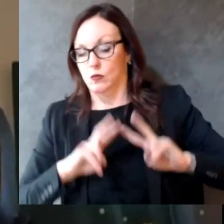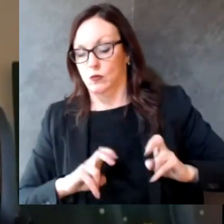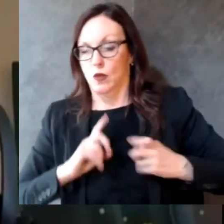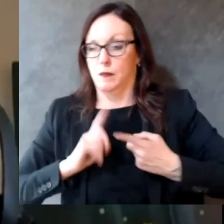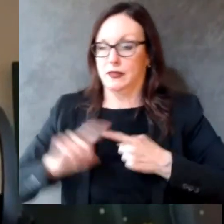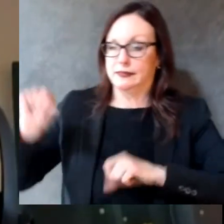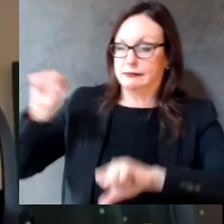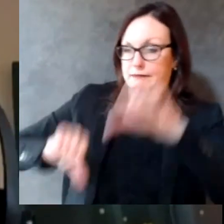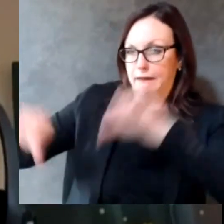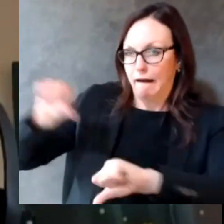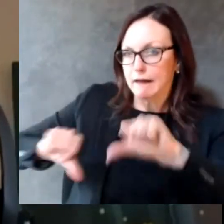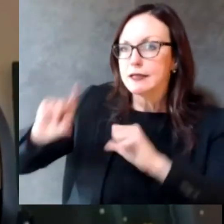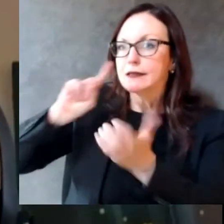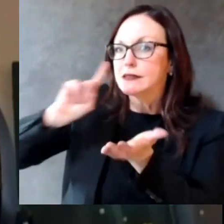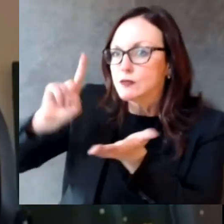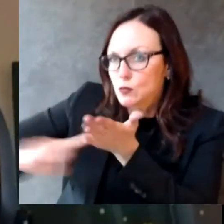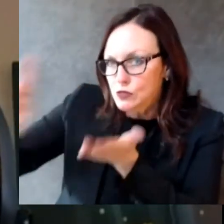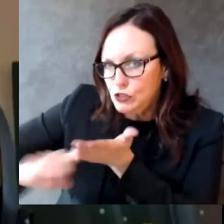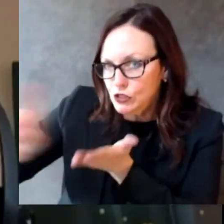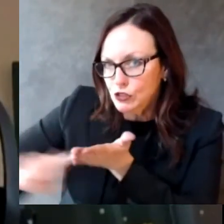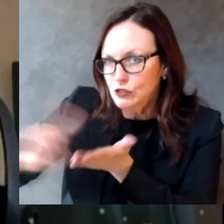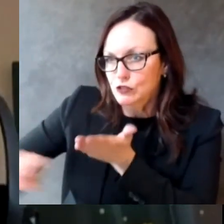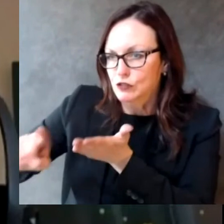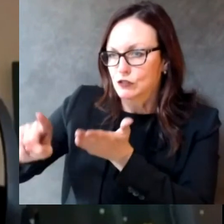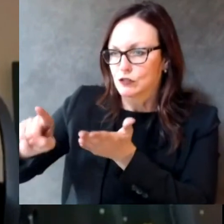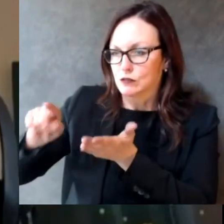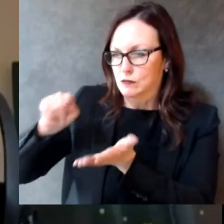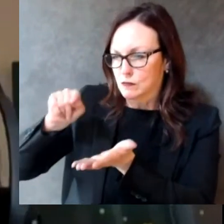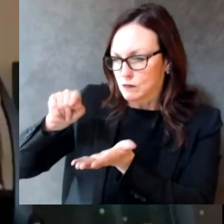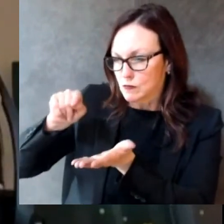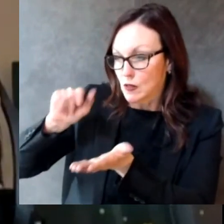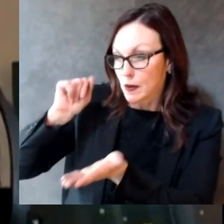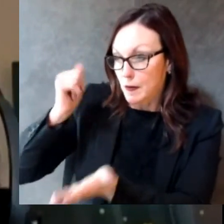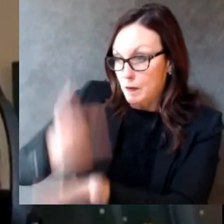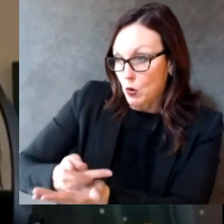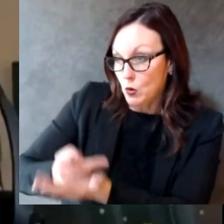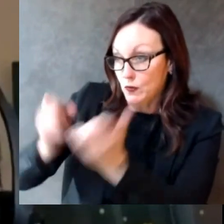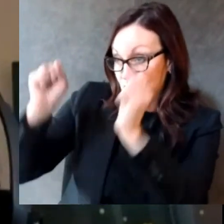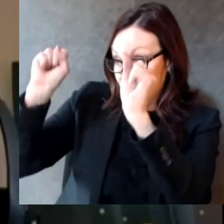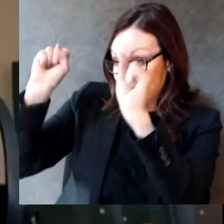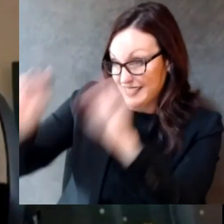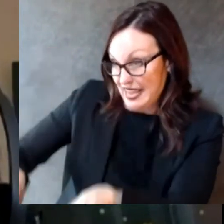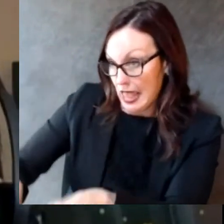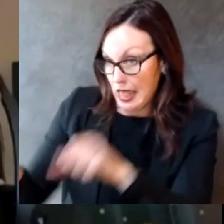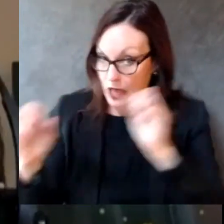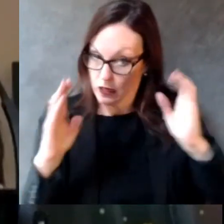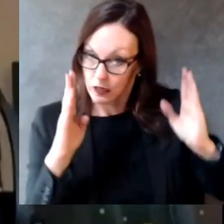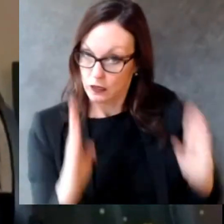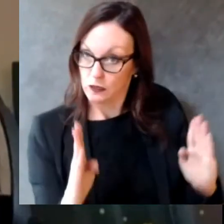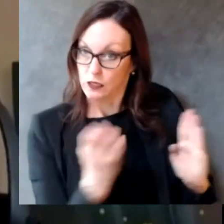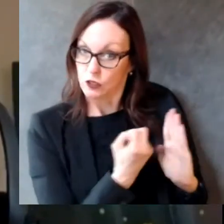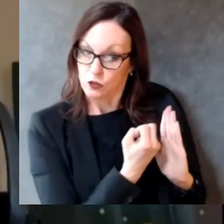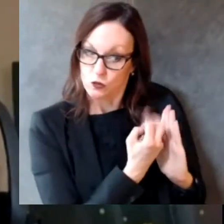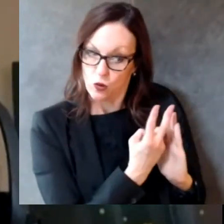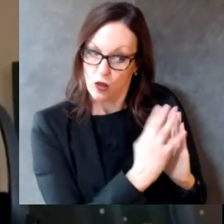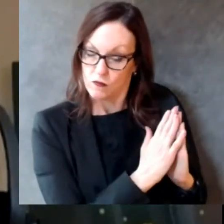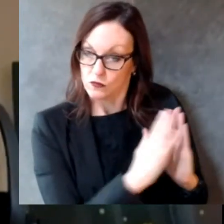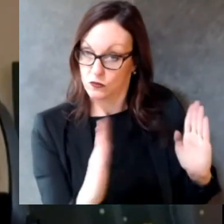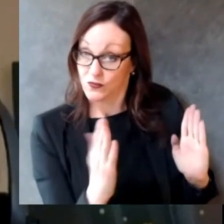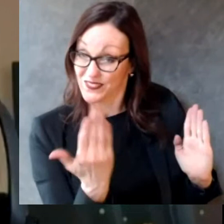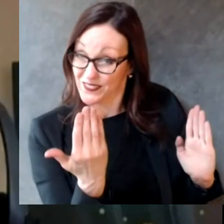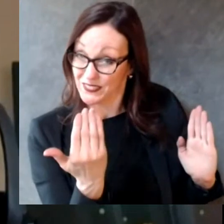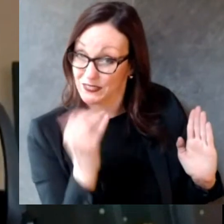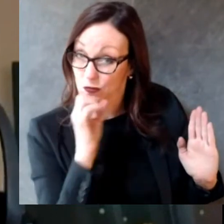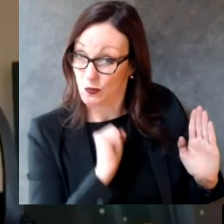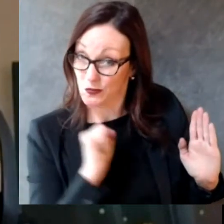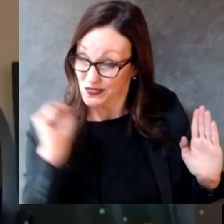I do want to emphasize this is an application for the Pfizer vaccine and only the Pfizer vaccine at